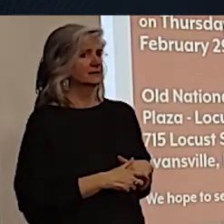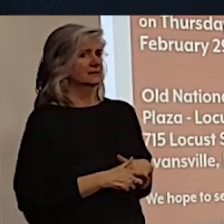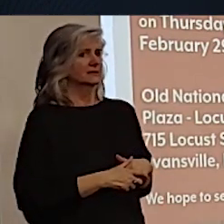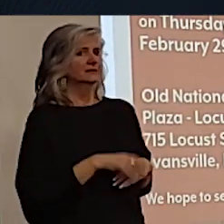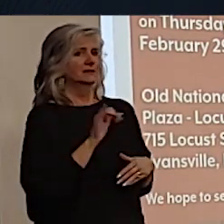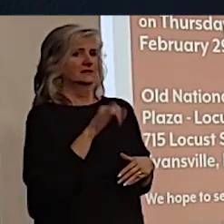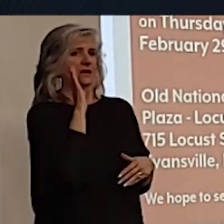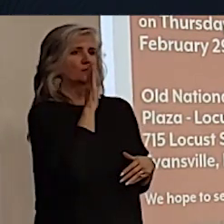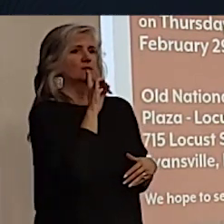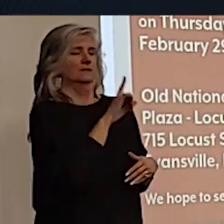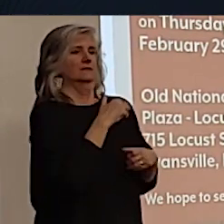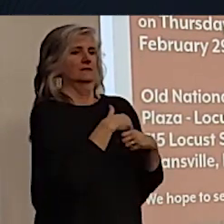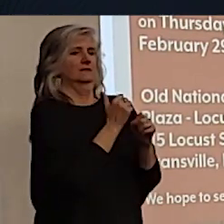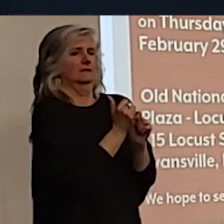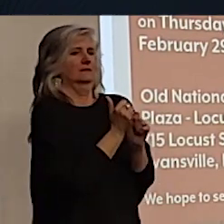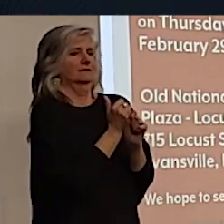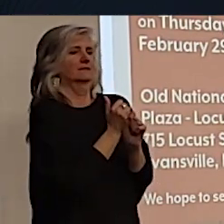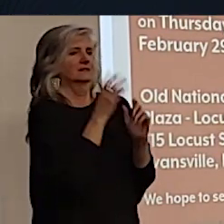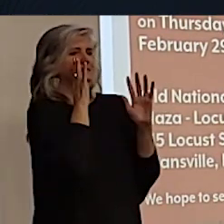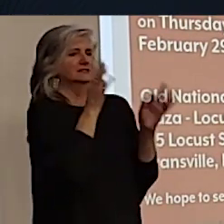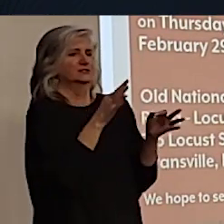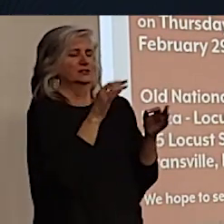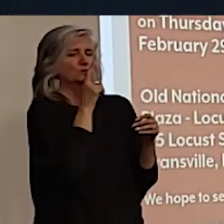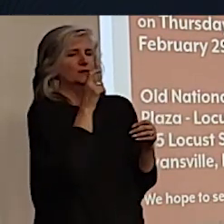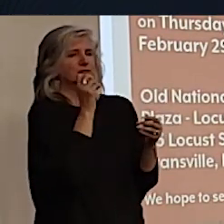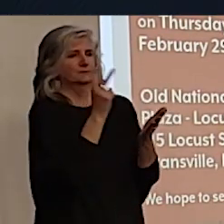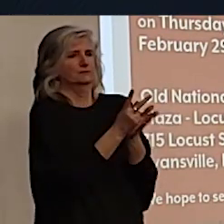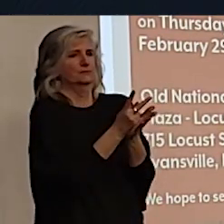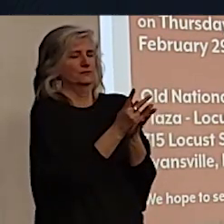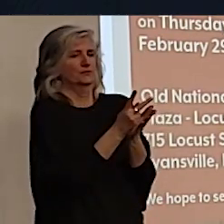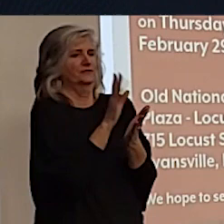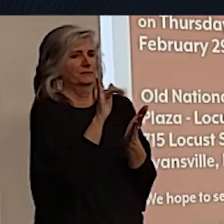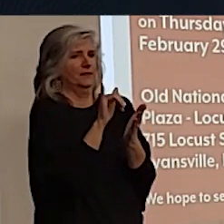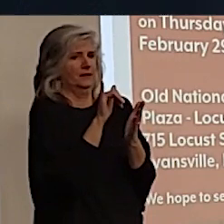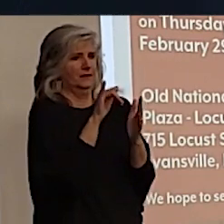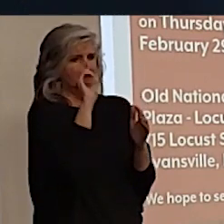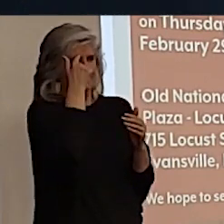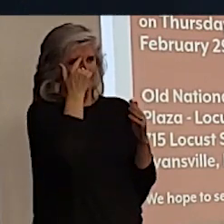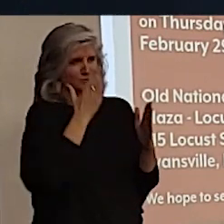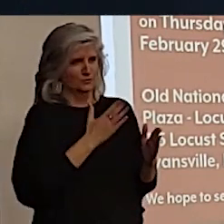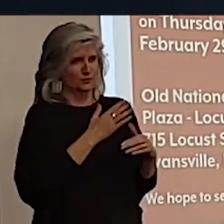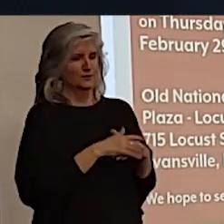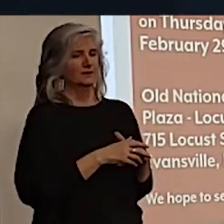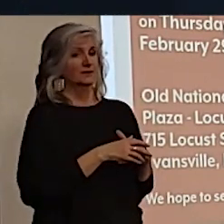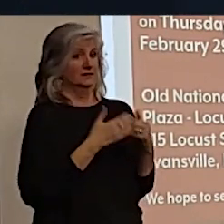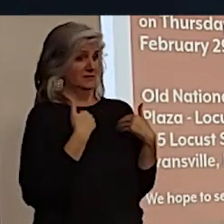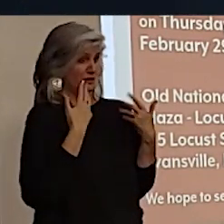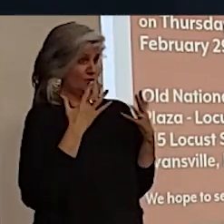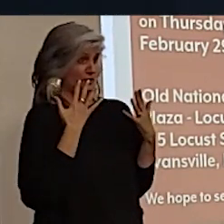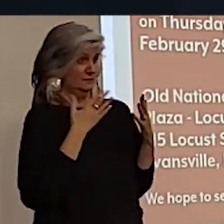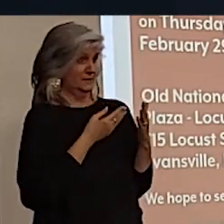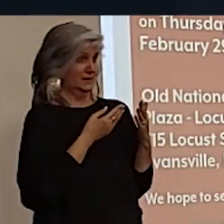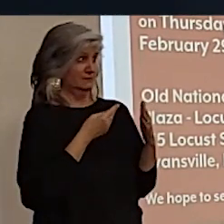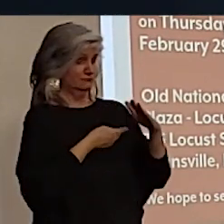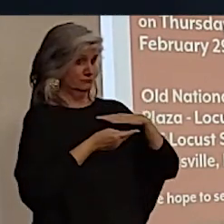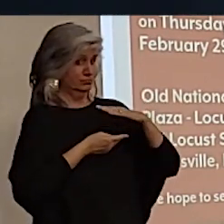that they are going to make decisions that have to be okay with the governor. Have they already been bought